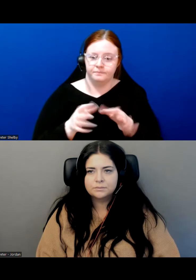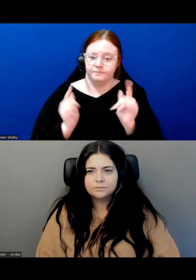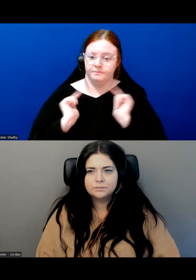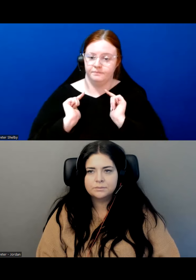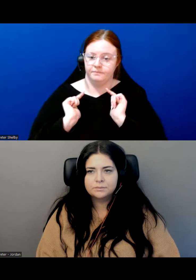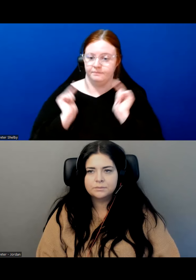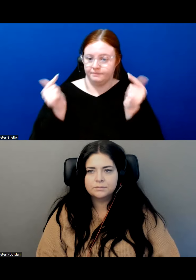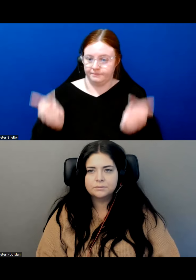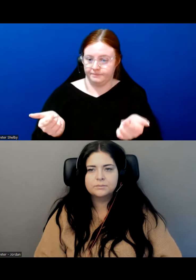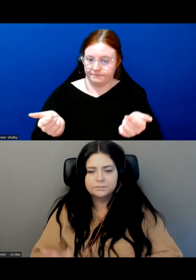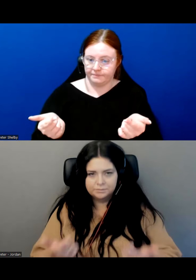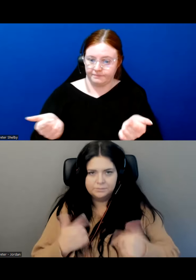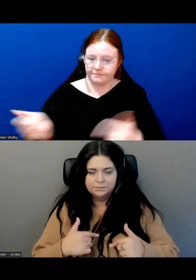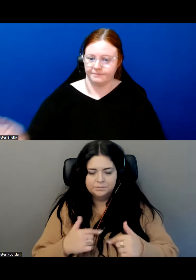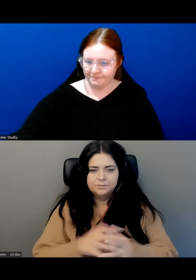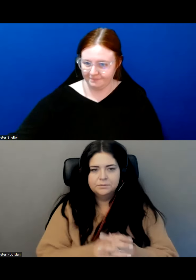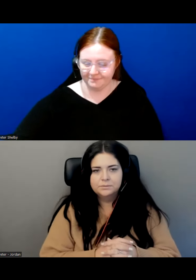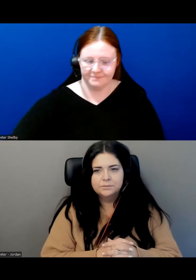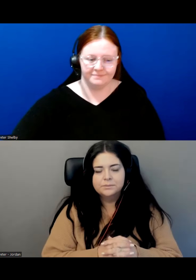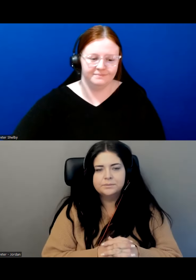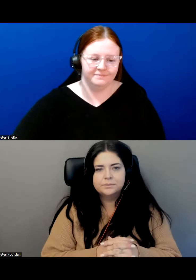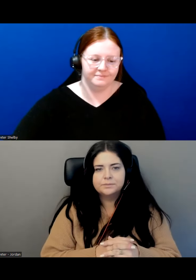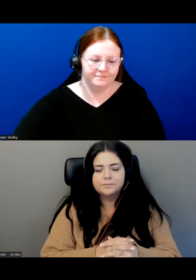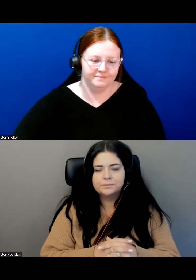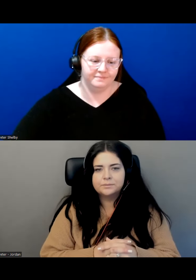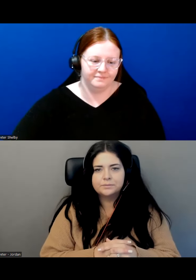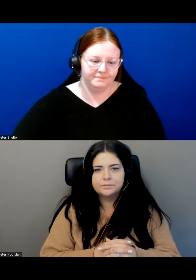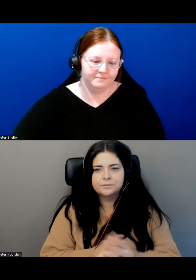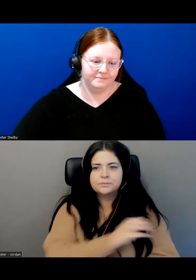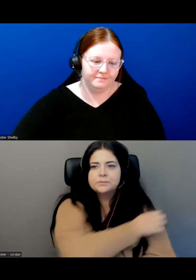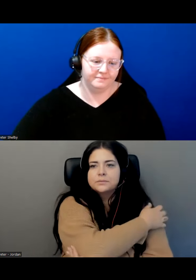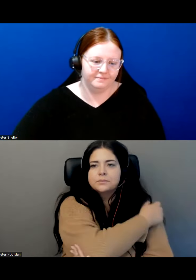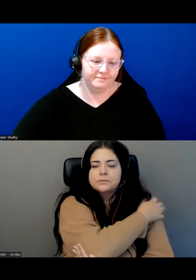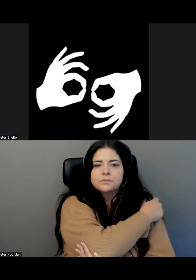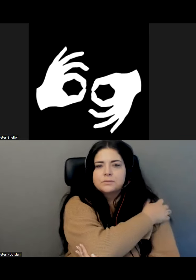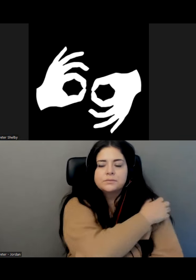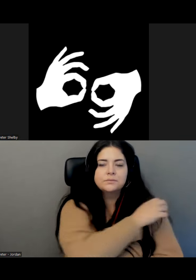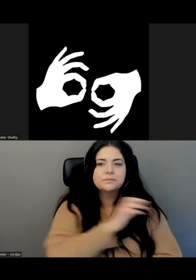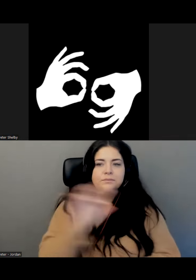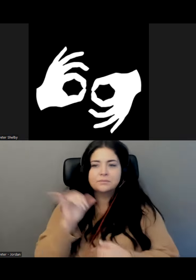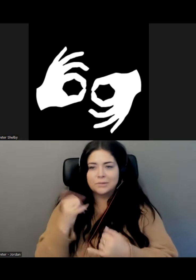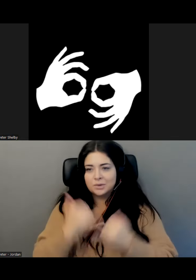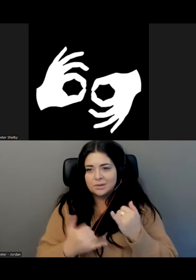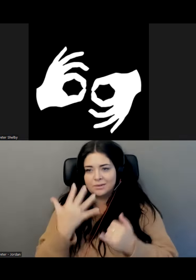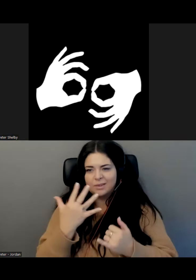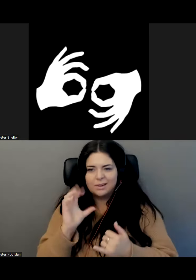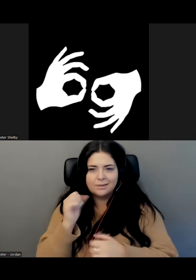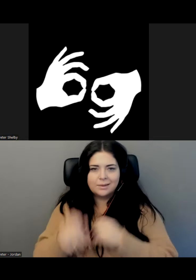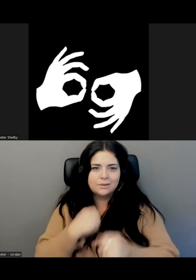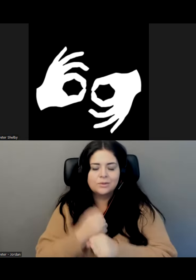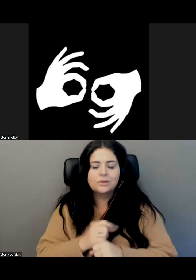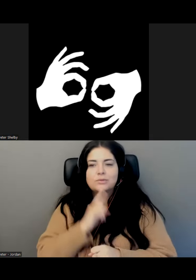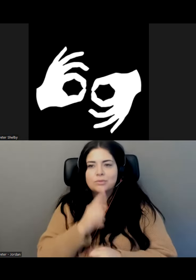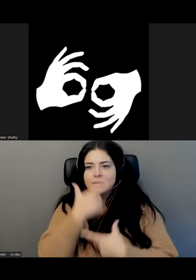There's really interesting studies about hearing loss in the brain. And this is a really big topic within the last 5 to 10 years. The